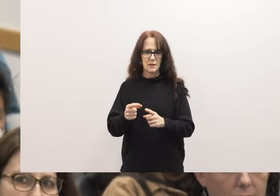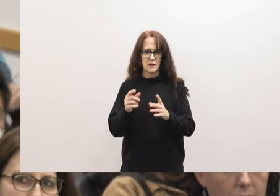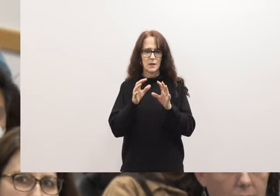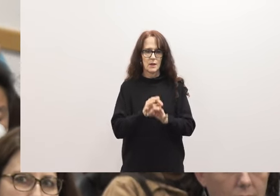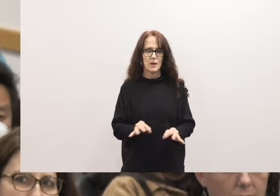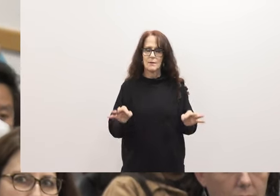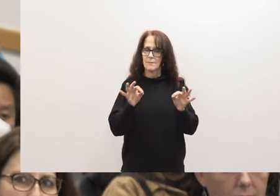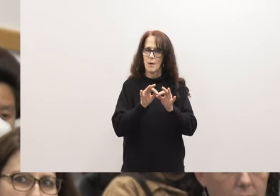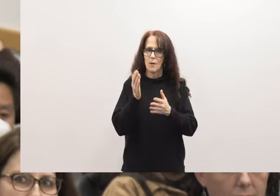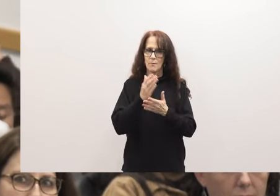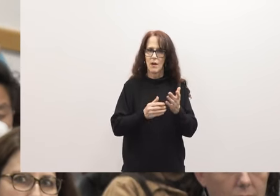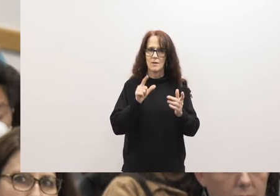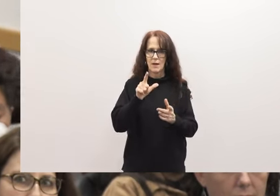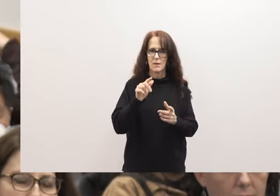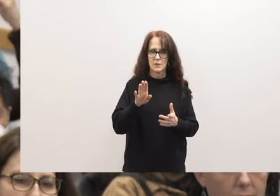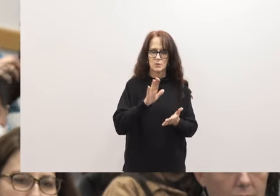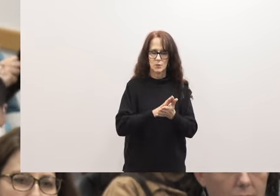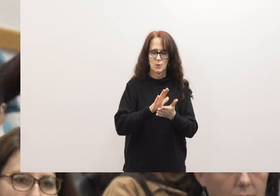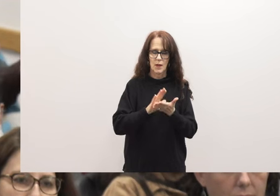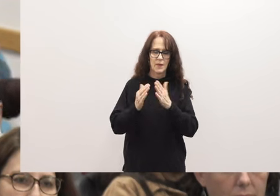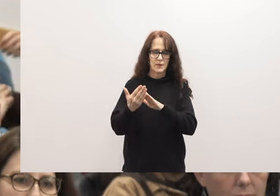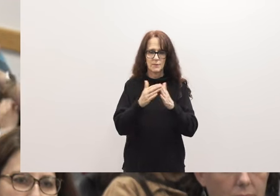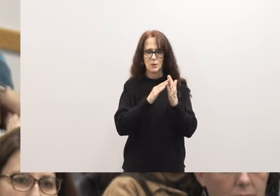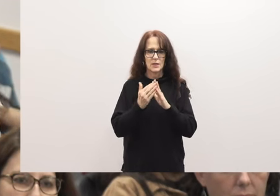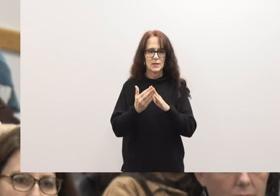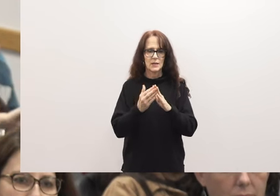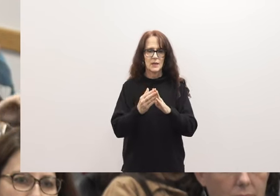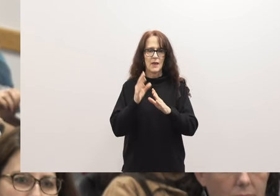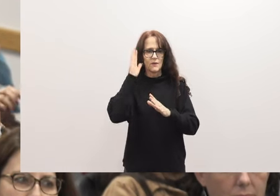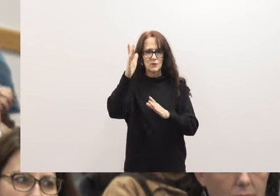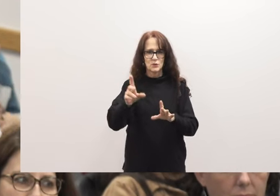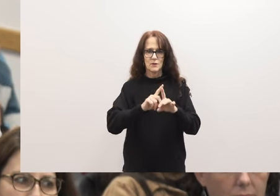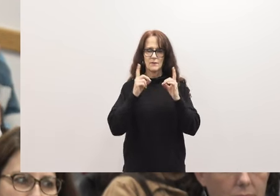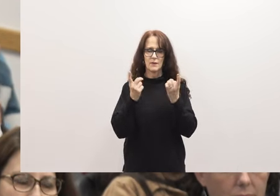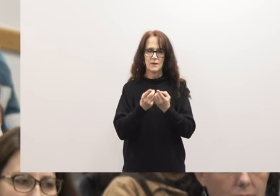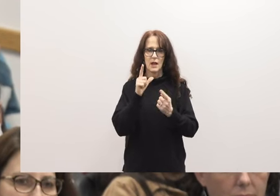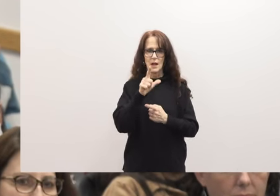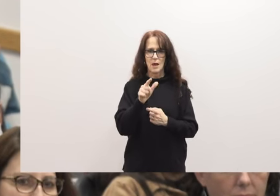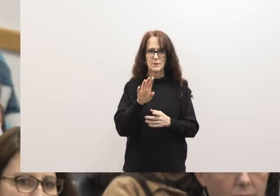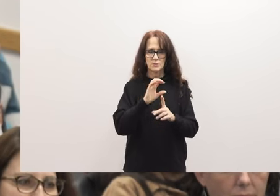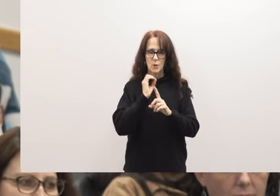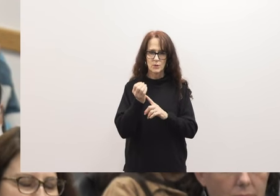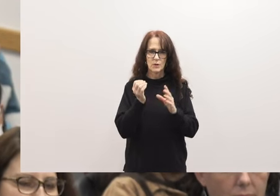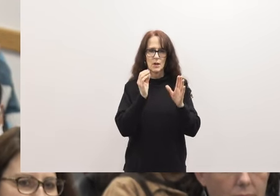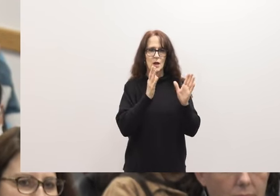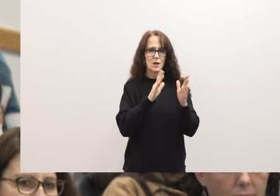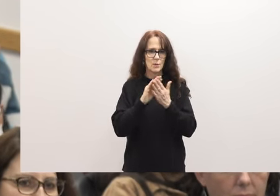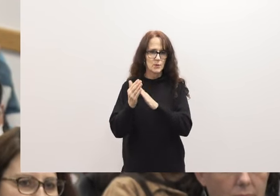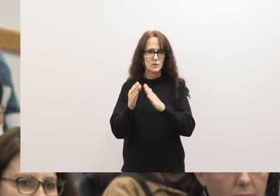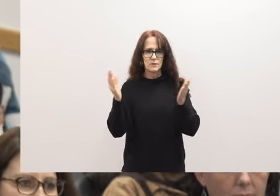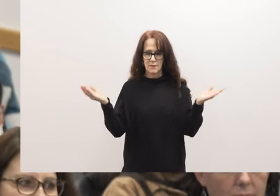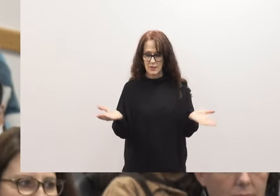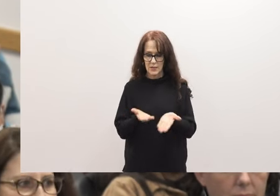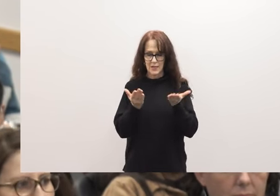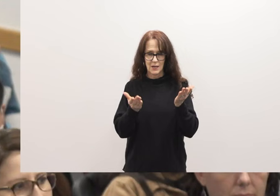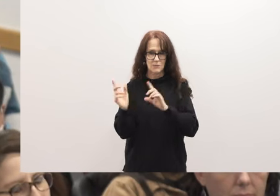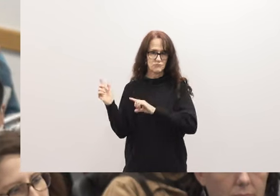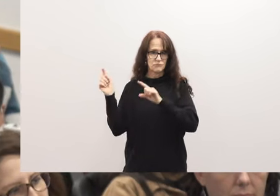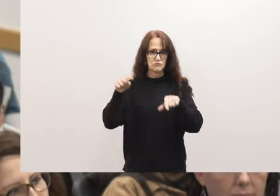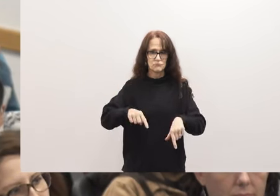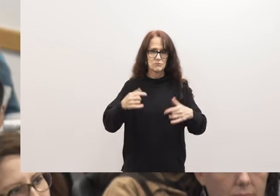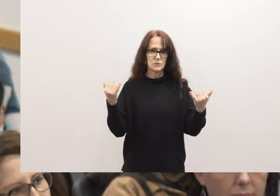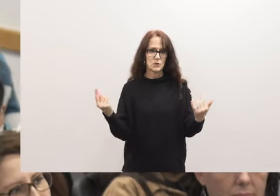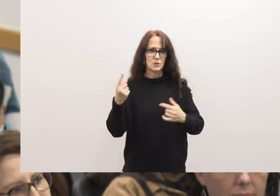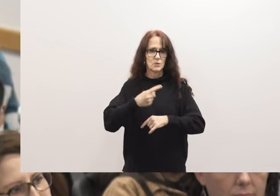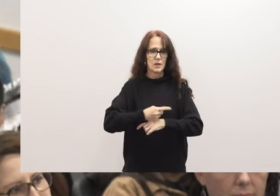Long Beach schools, to the community, and the future of this district. The Long Beach organizing community has shown up today to support CFJ